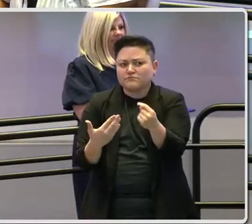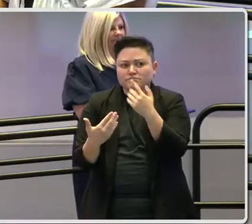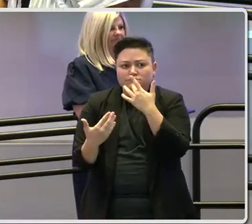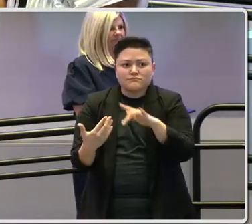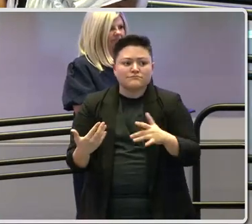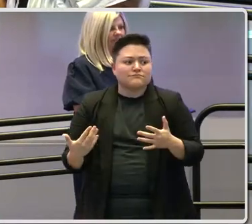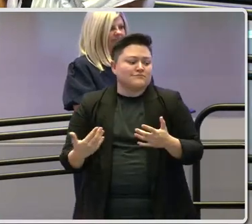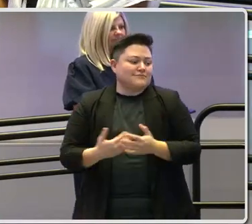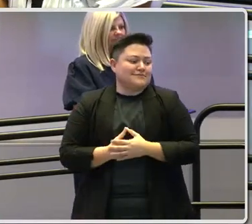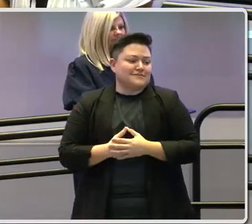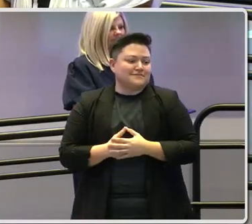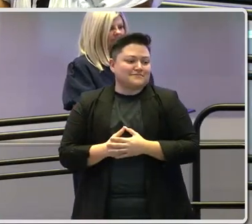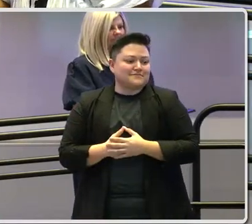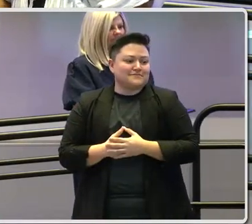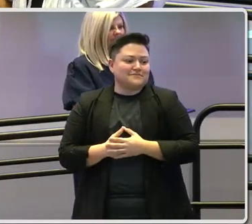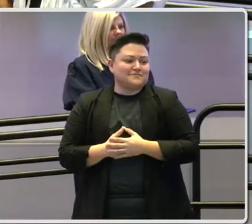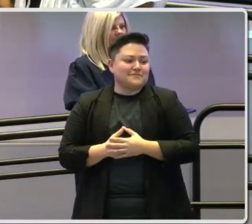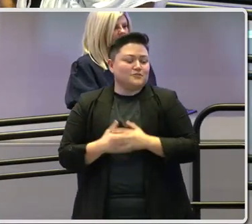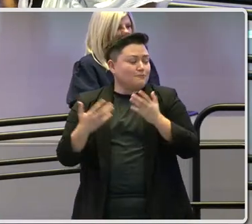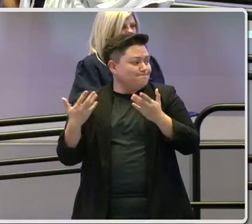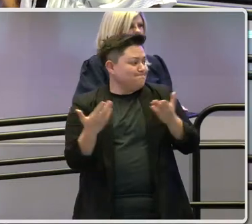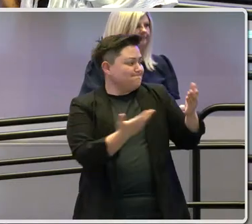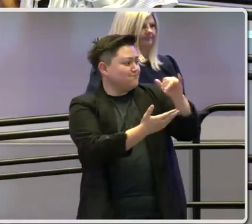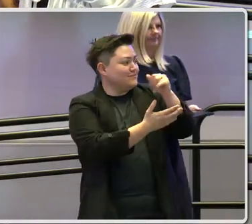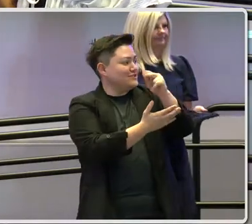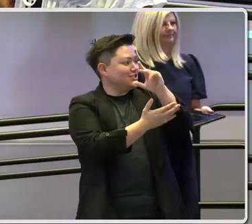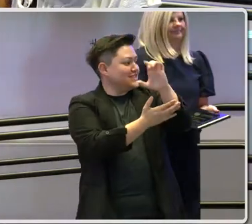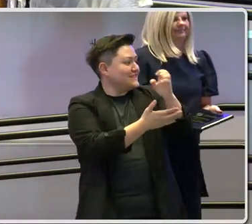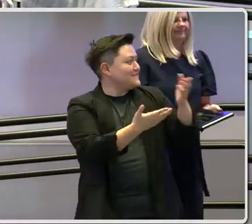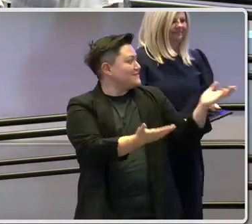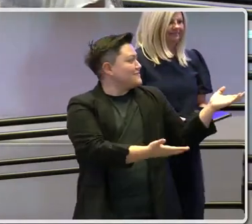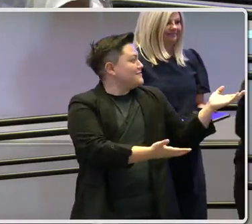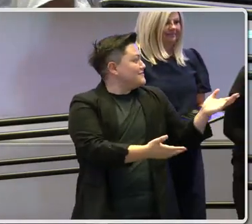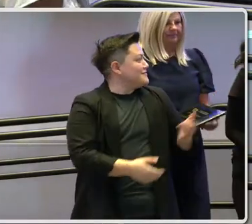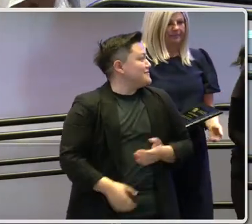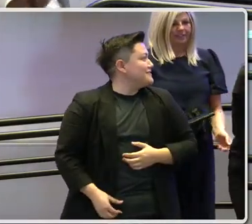she gets home. So with that being said, Janice Charles.